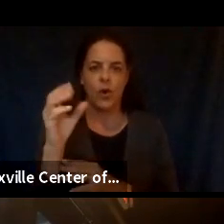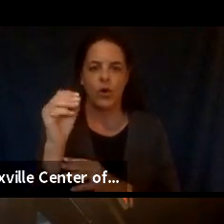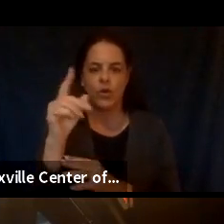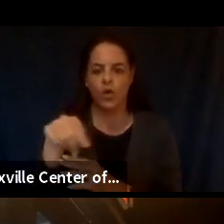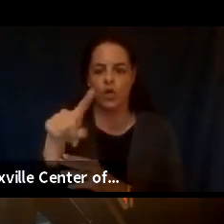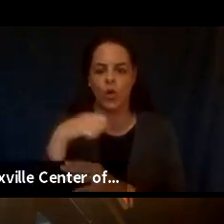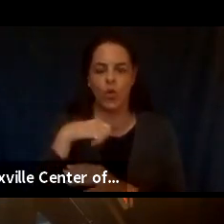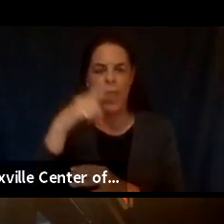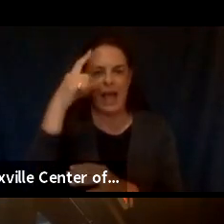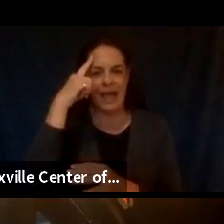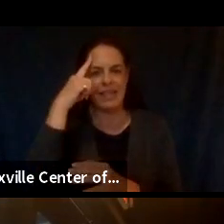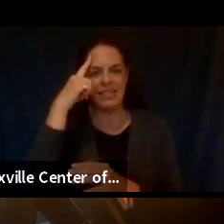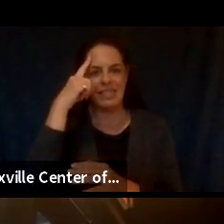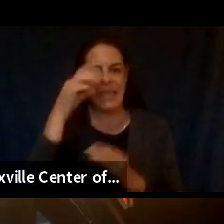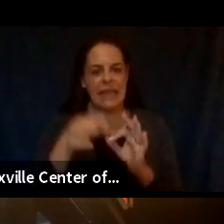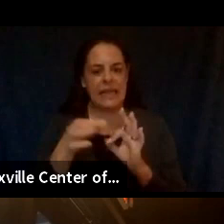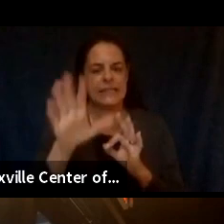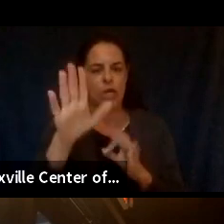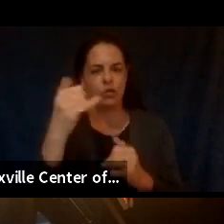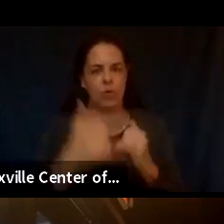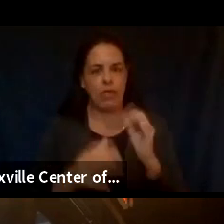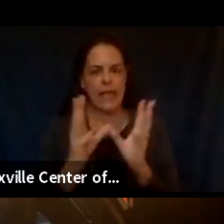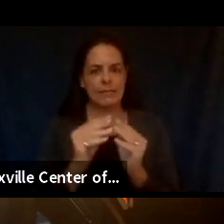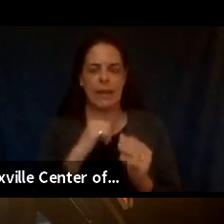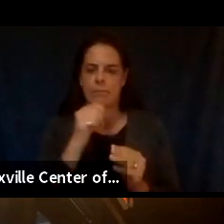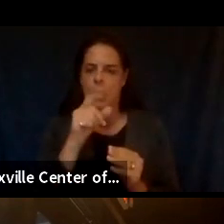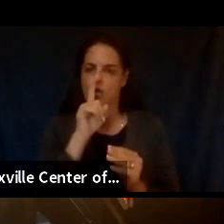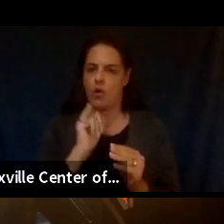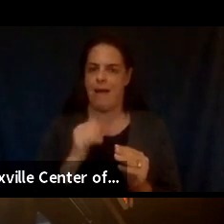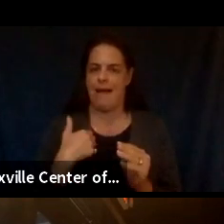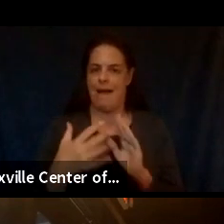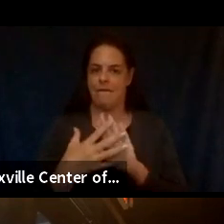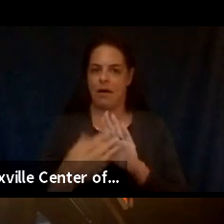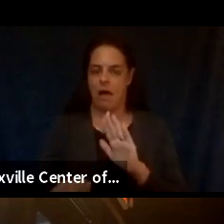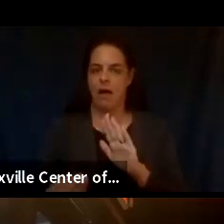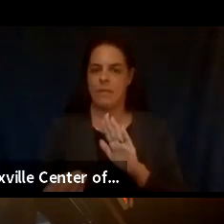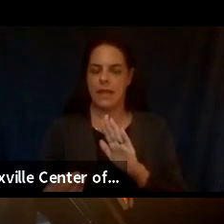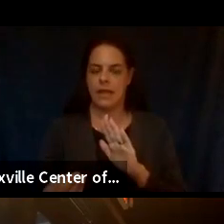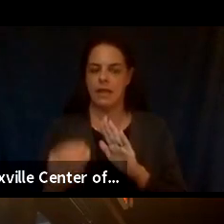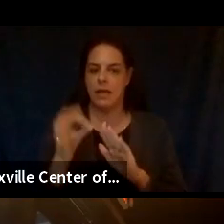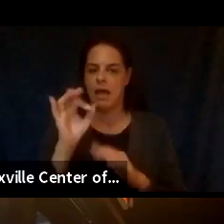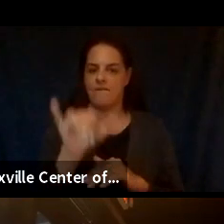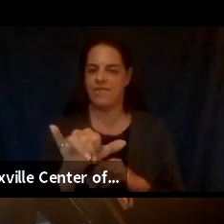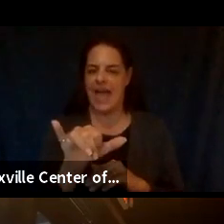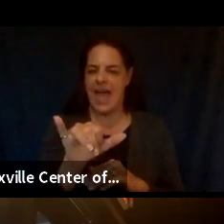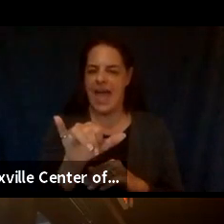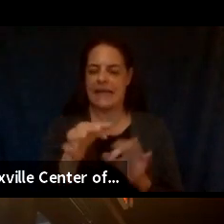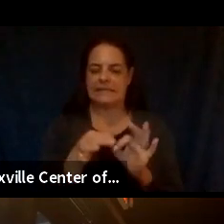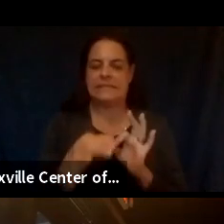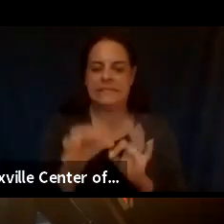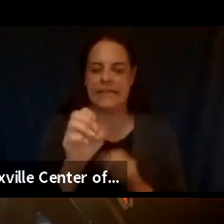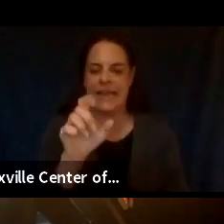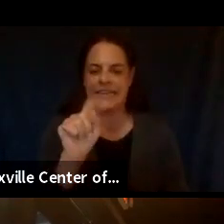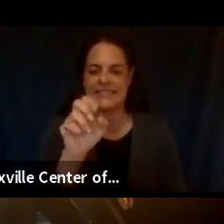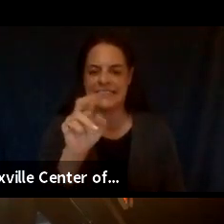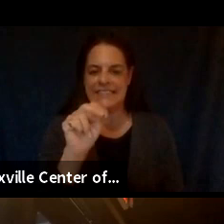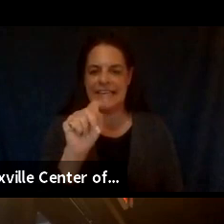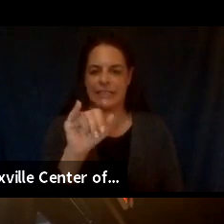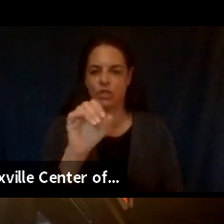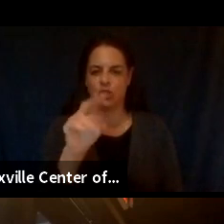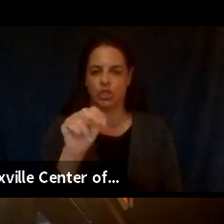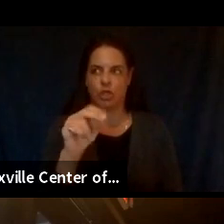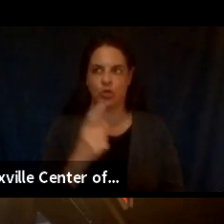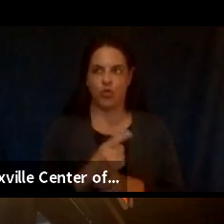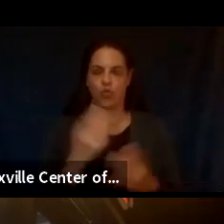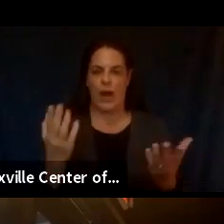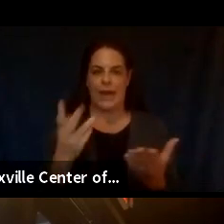believe, extended it at your last meeting, but I'm not sure I have a copy of that extension at my fingertips to